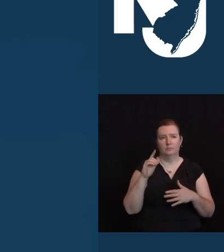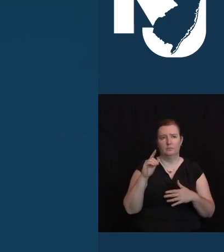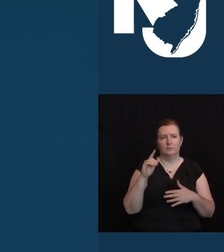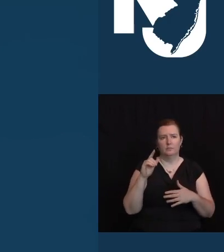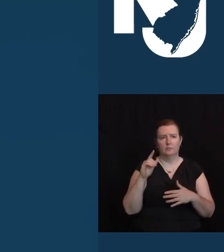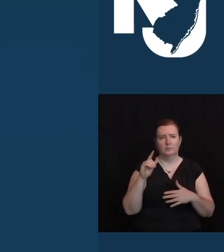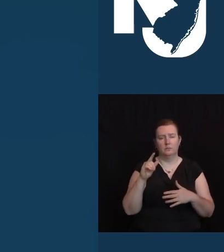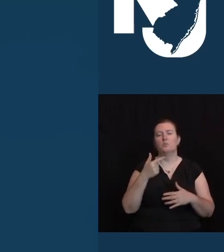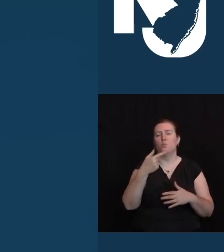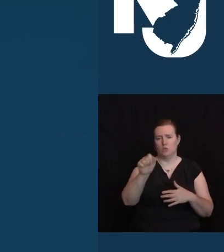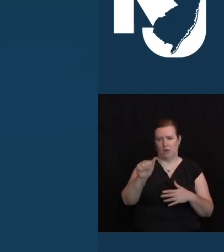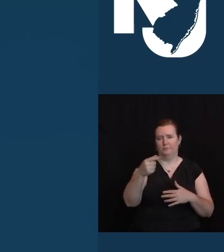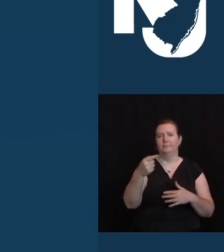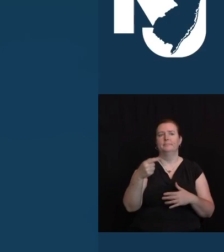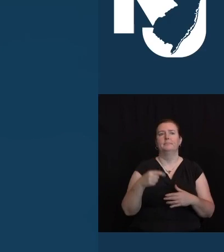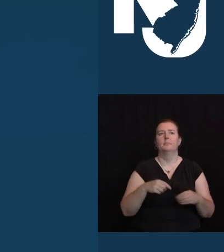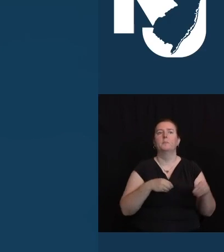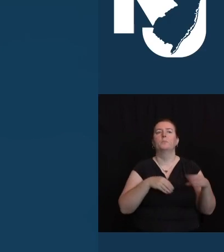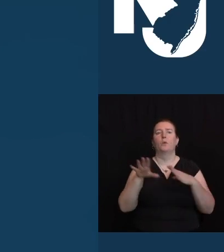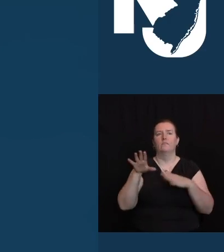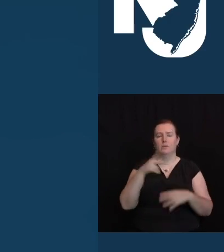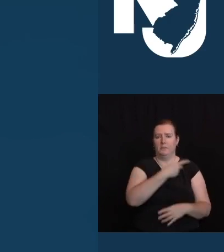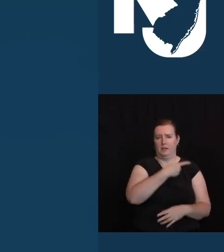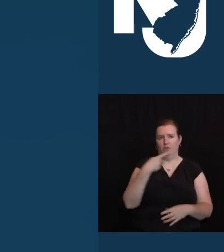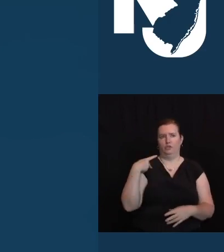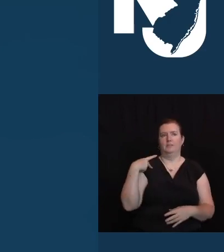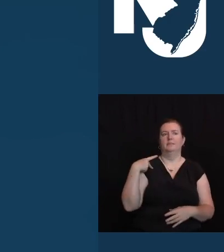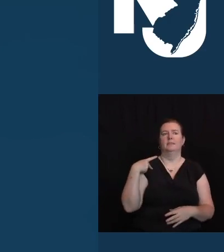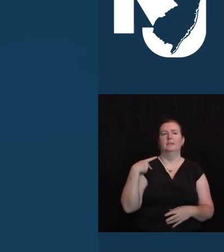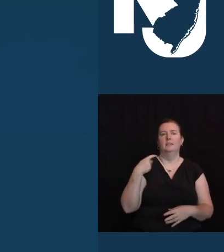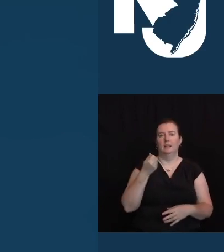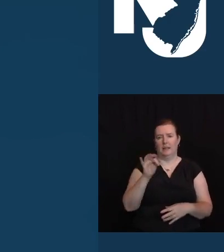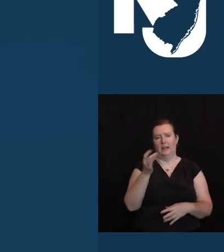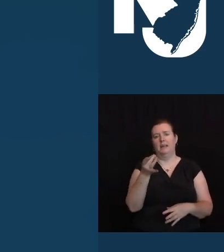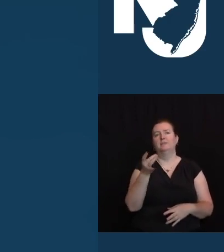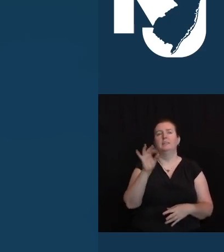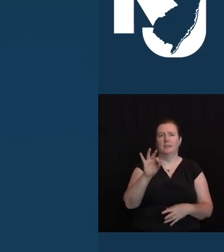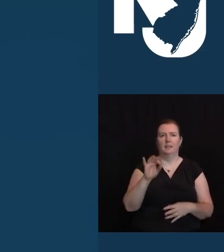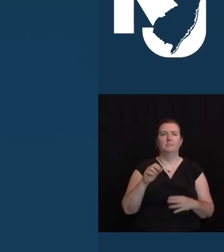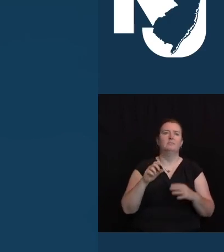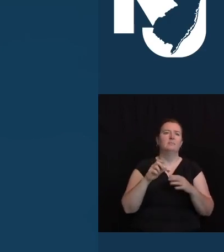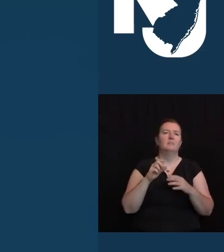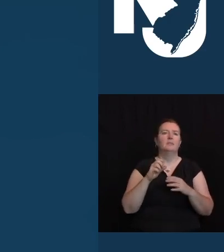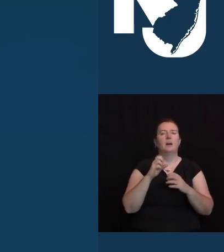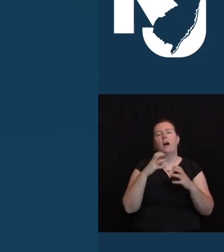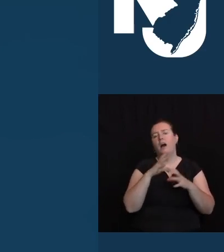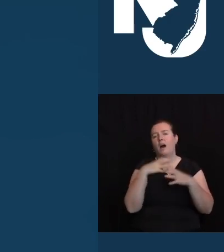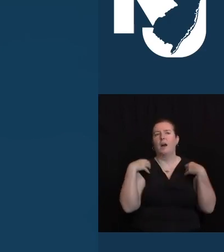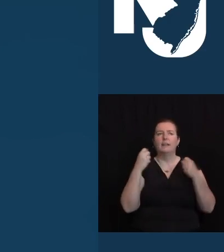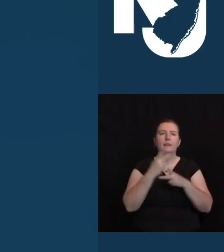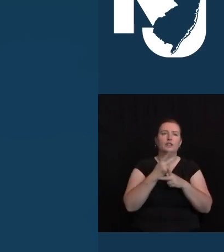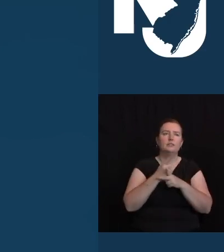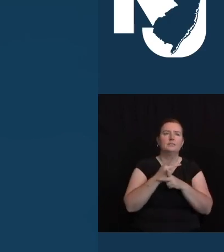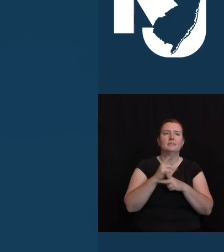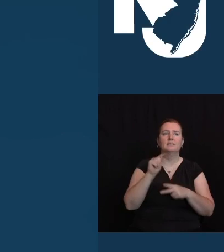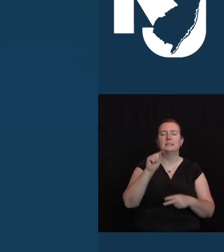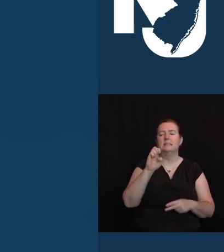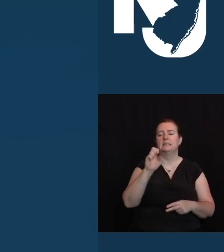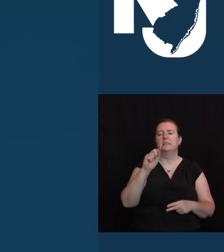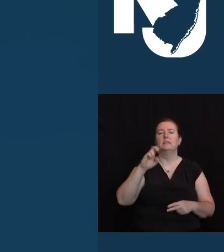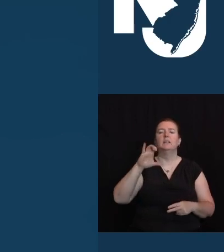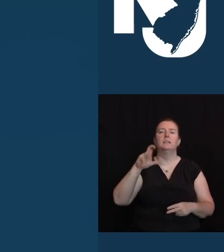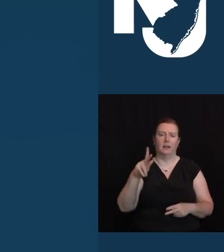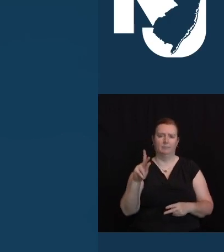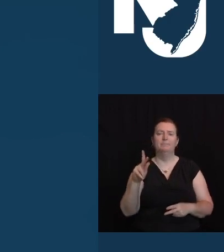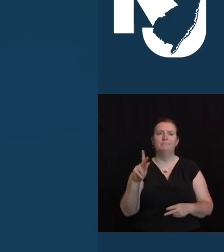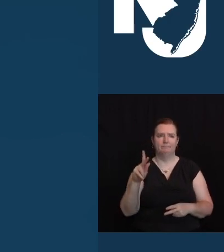in 1968 to work as a healthcare professional at Holy Name Hospital in Teaneck. And she continued her work at Holy Name